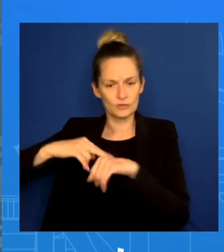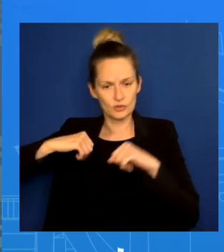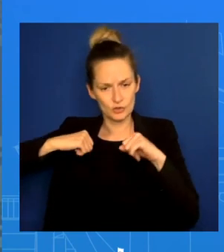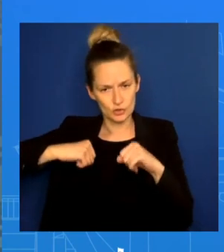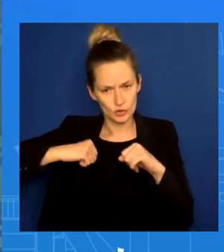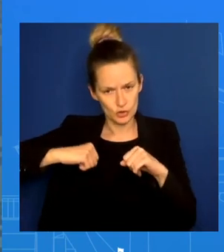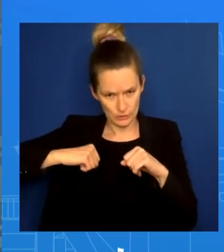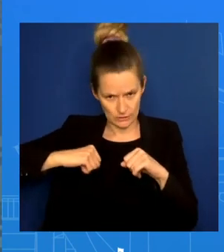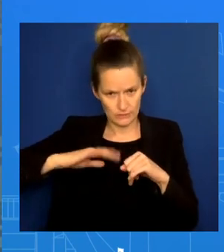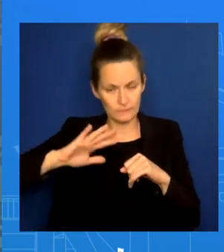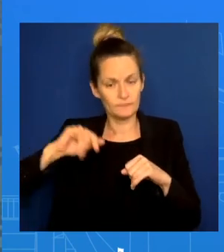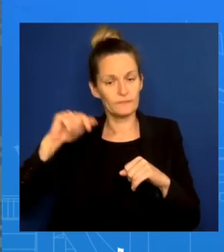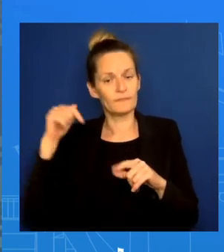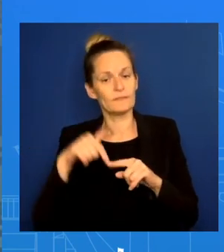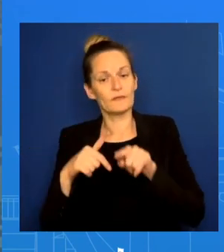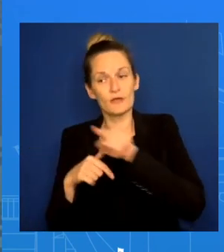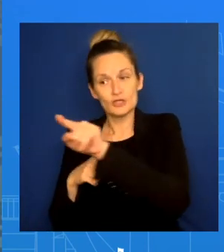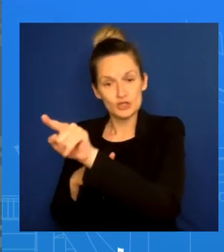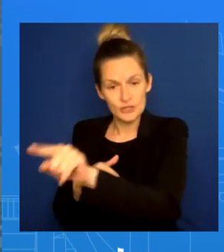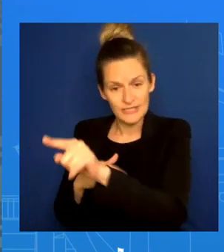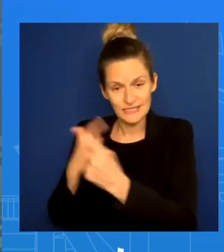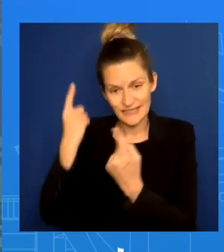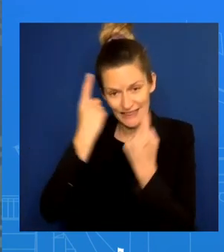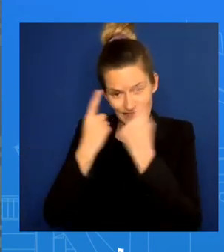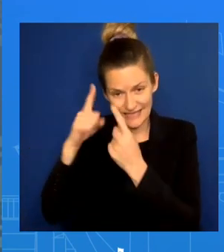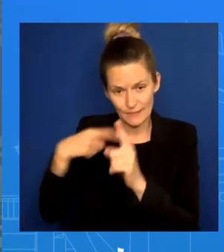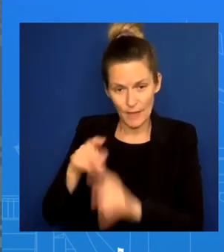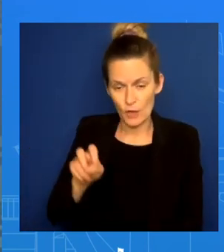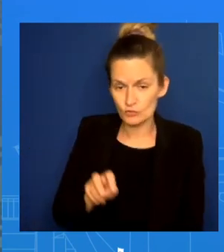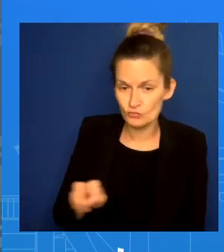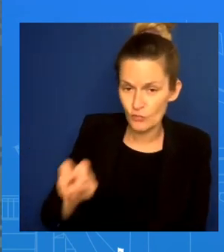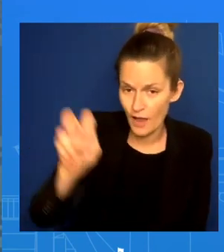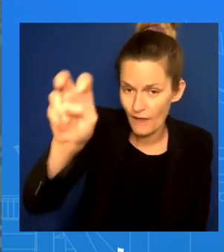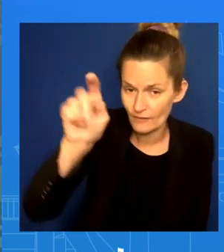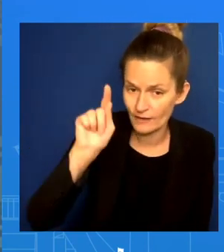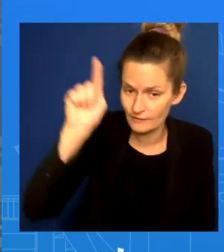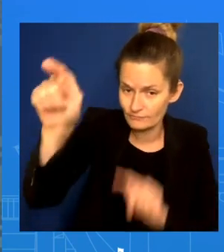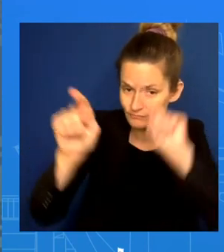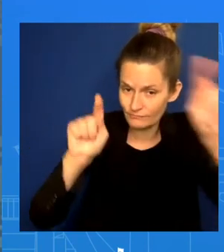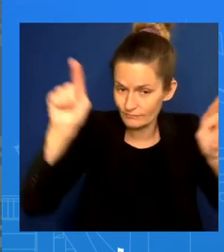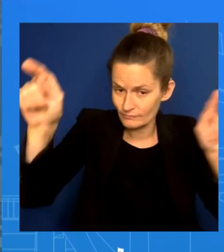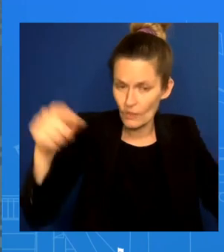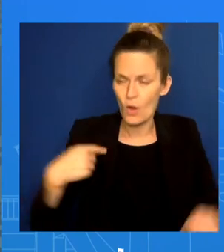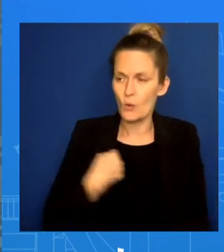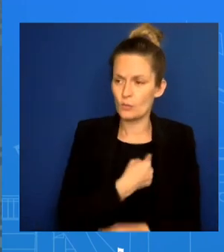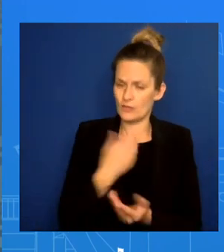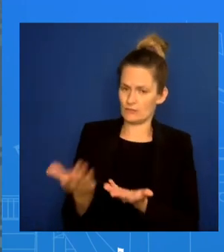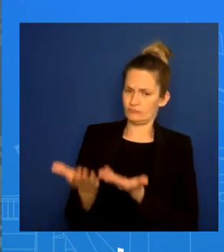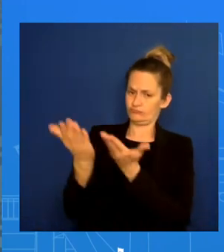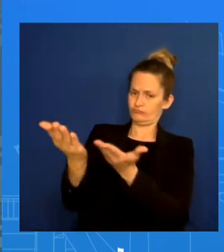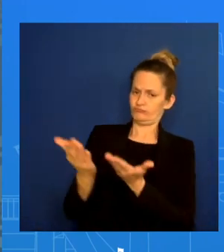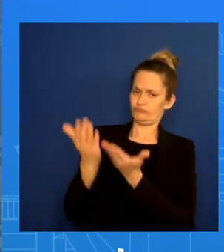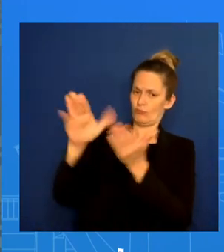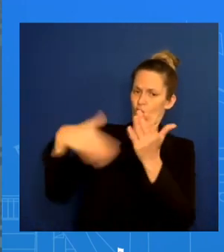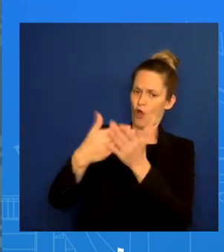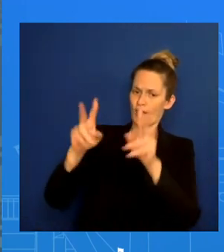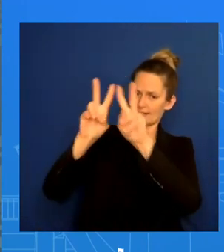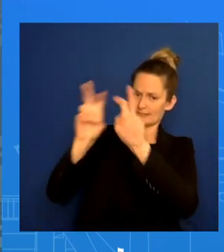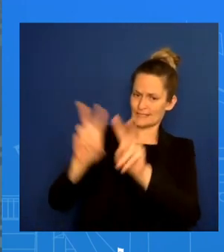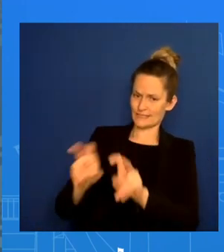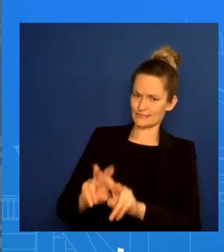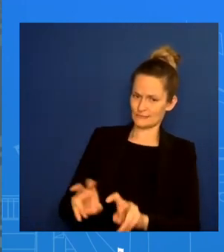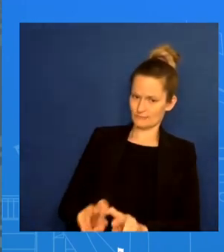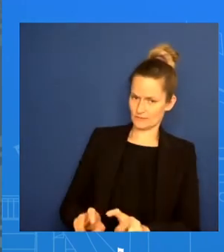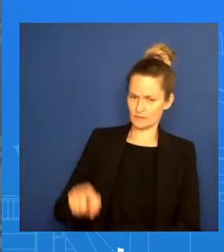so fully informed with all the context, analysis, and information she needs to make the best decision. And again, I've seen no decision, we've